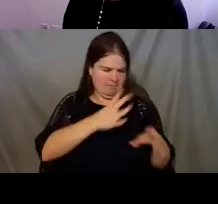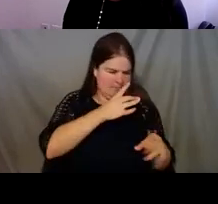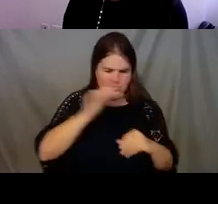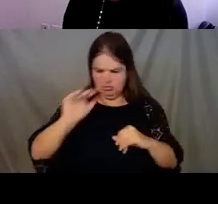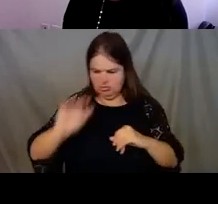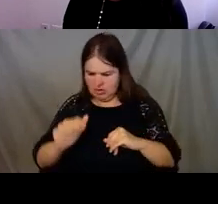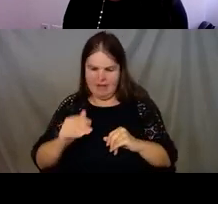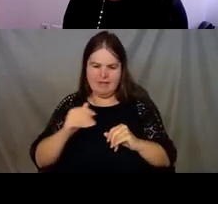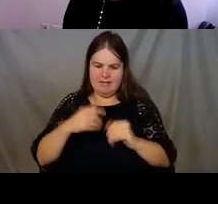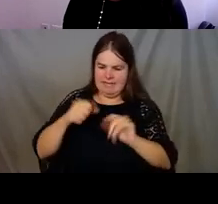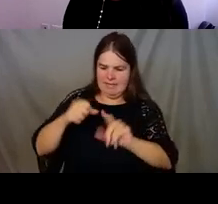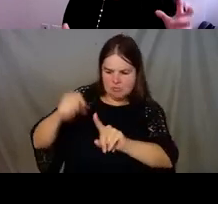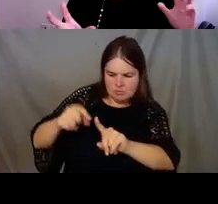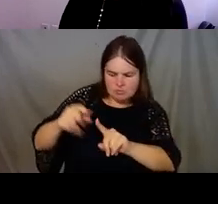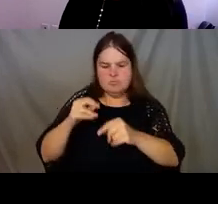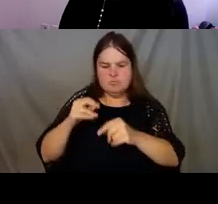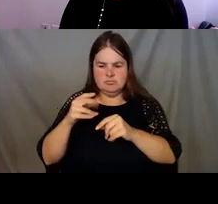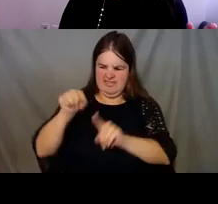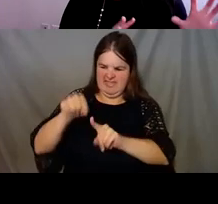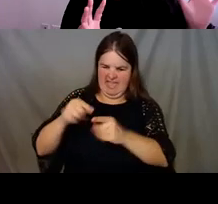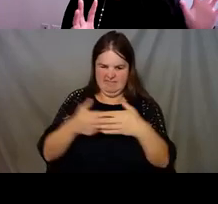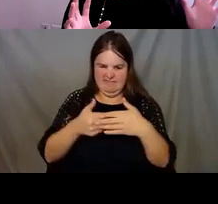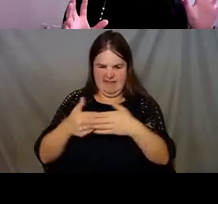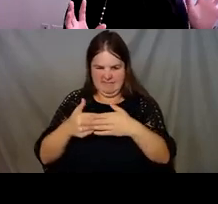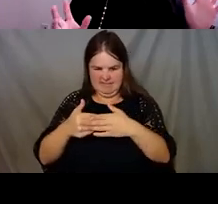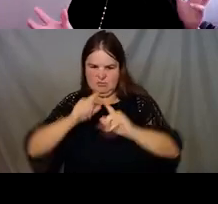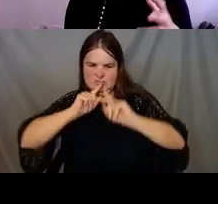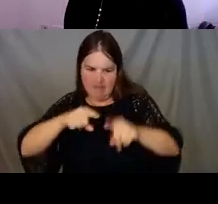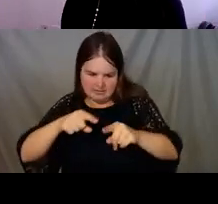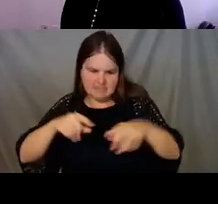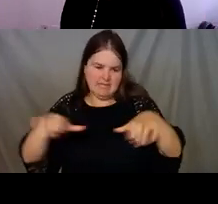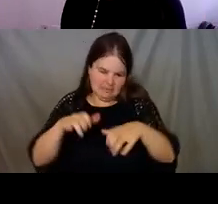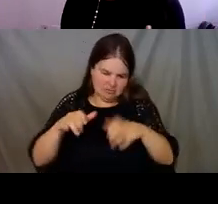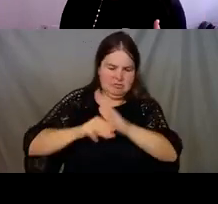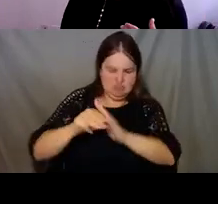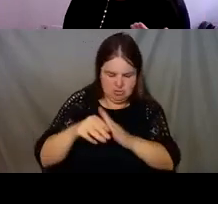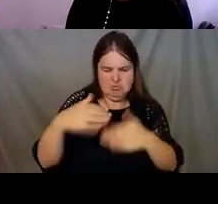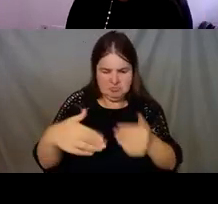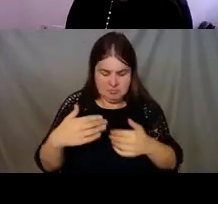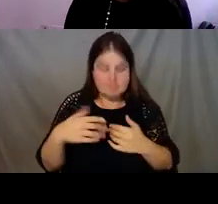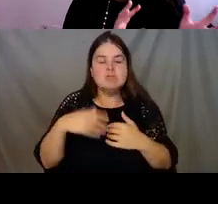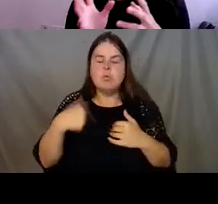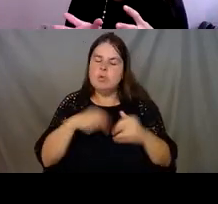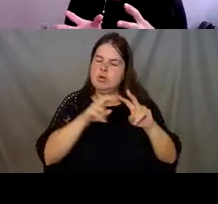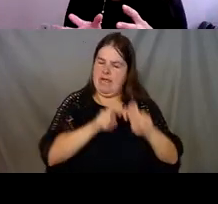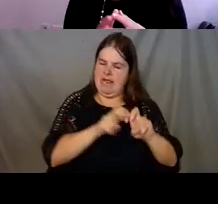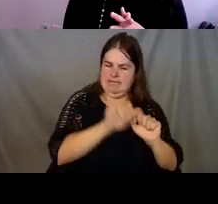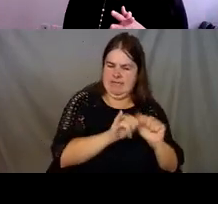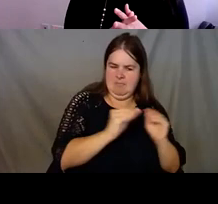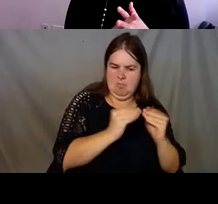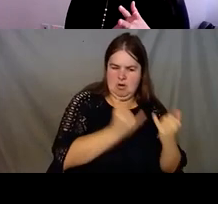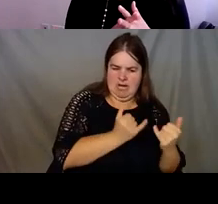neurobehavioral maturation. So that's what we're doing right now. But what I would like to kind of turn our attention to and focus